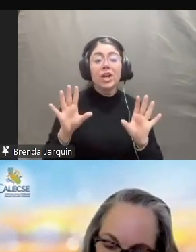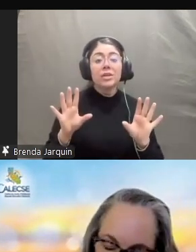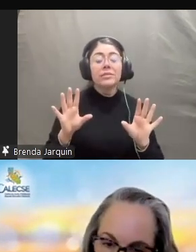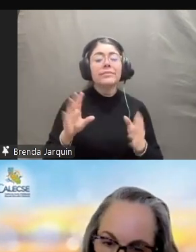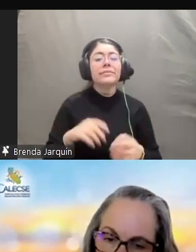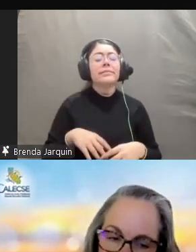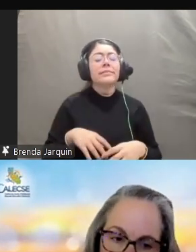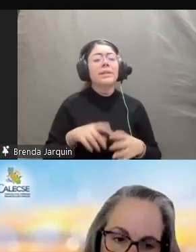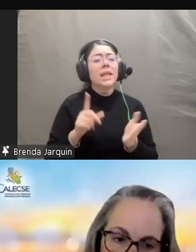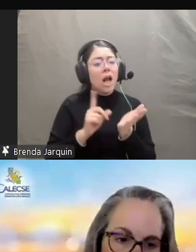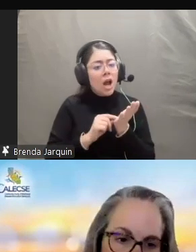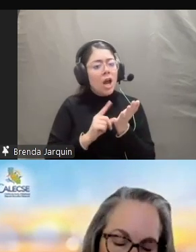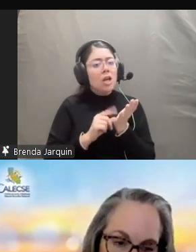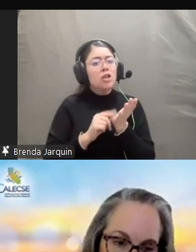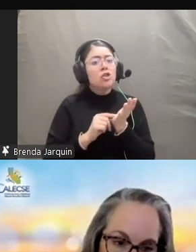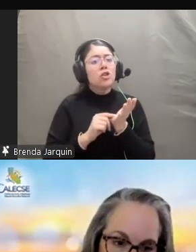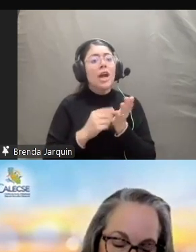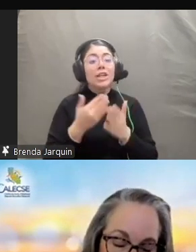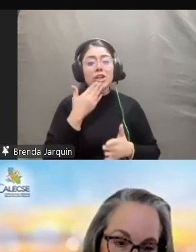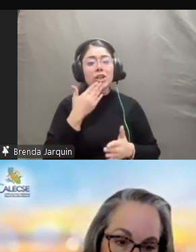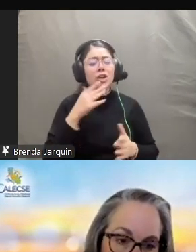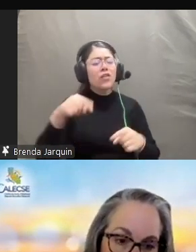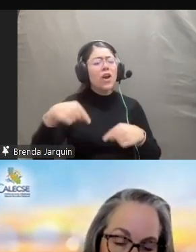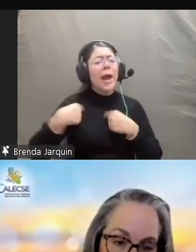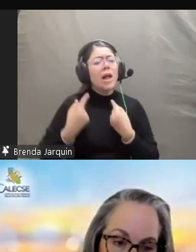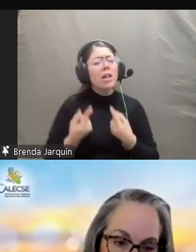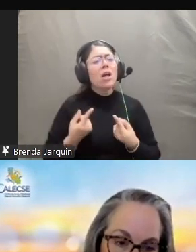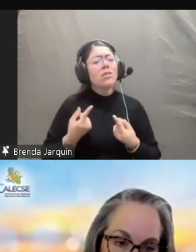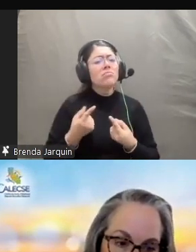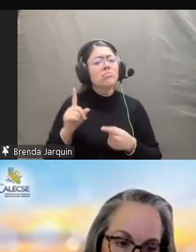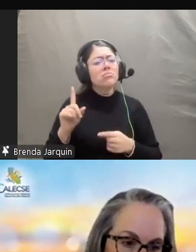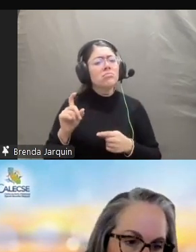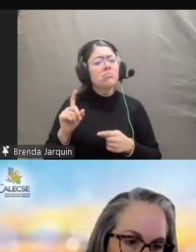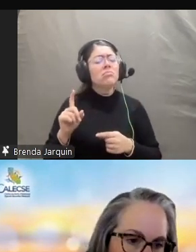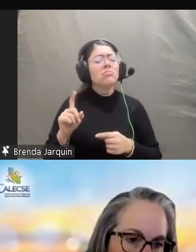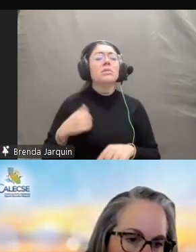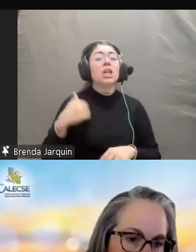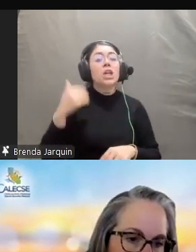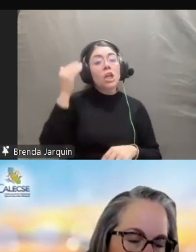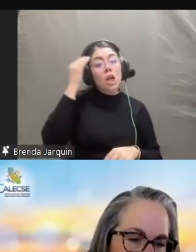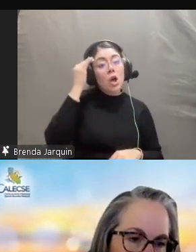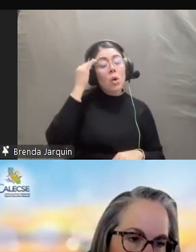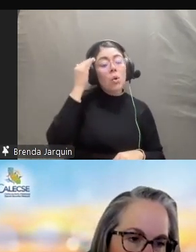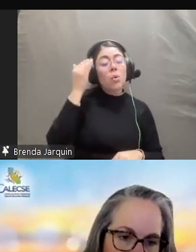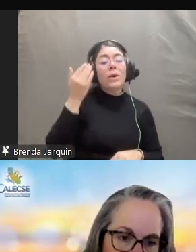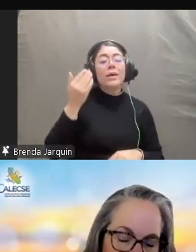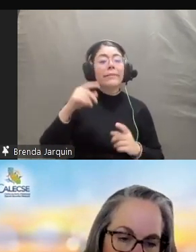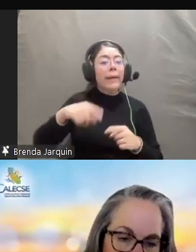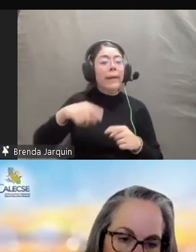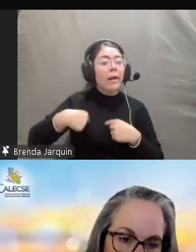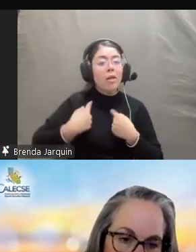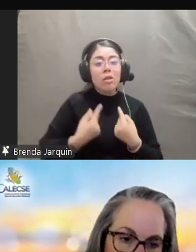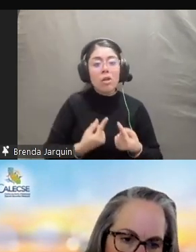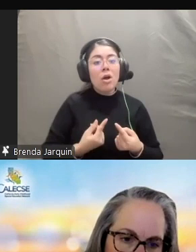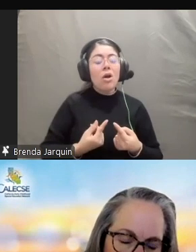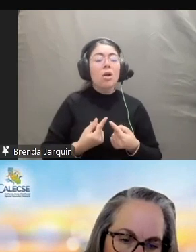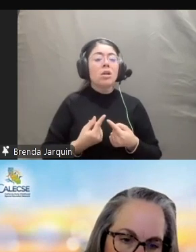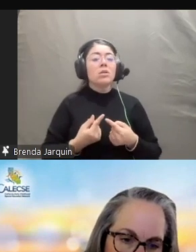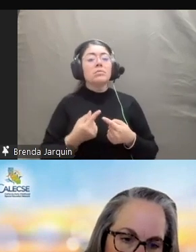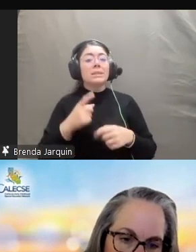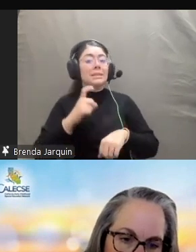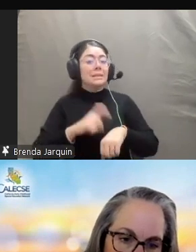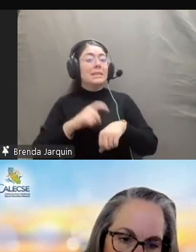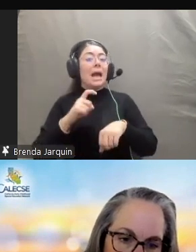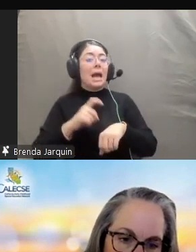your timeline for reviews? What is your timeline for your process for signatures? And I think I did allude to that